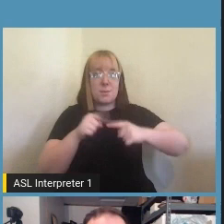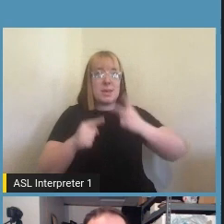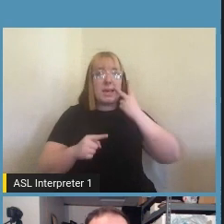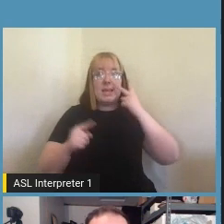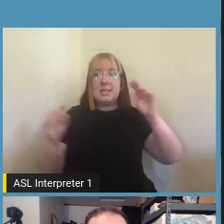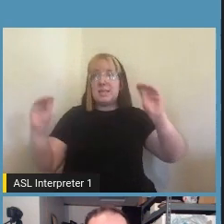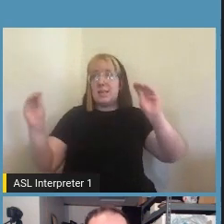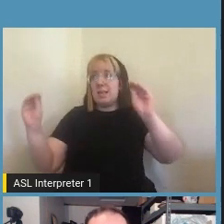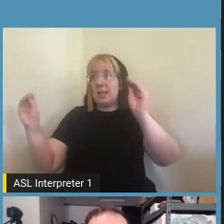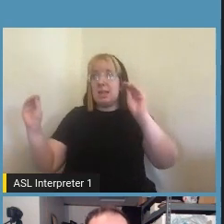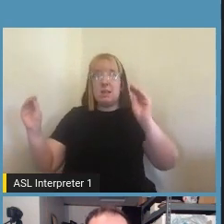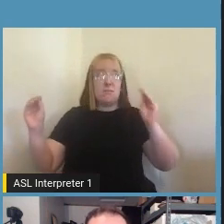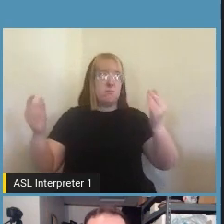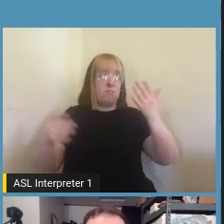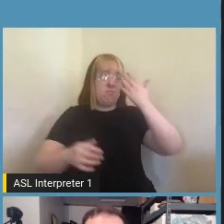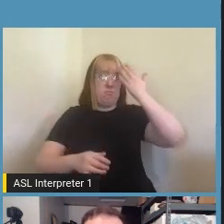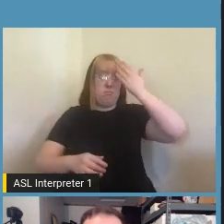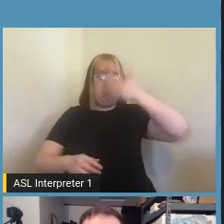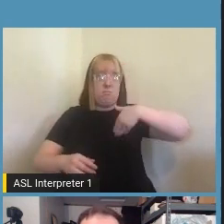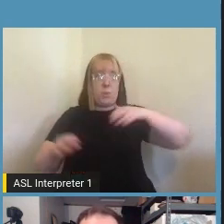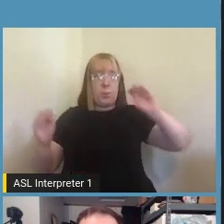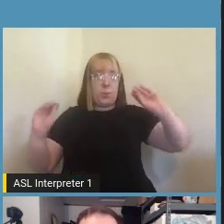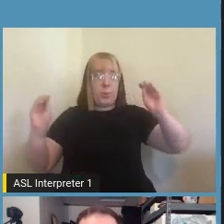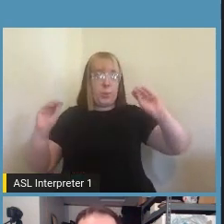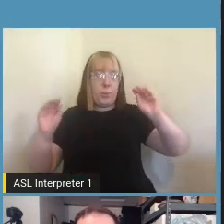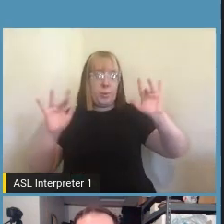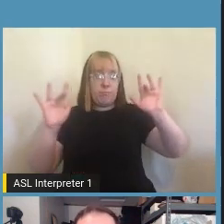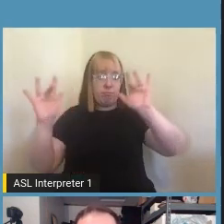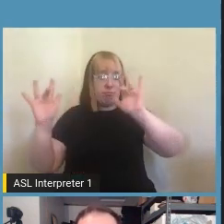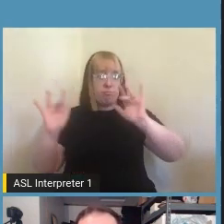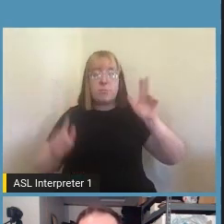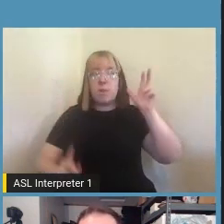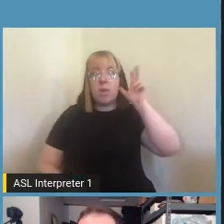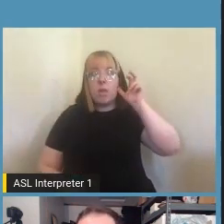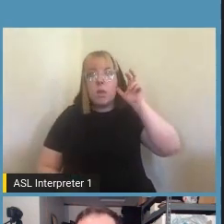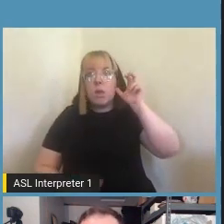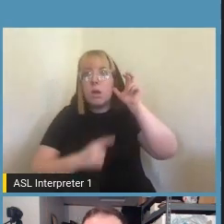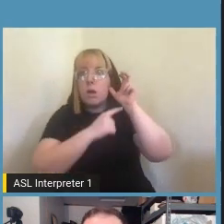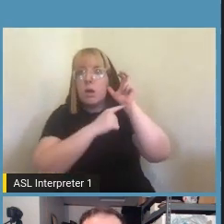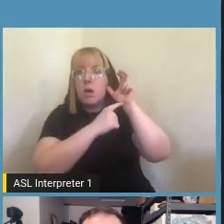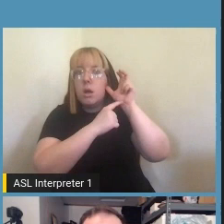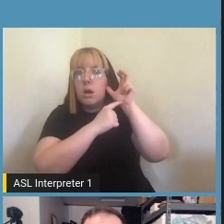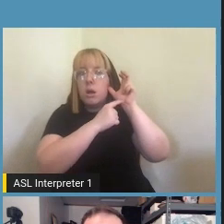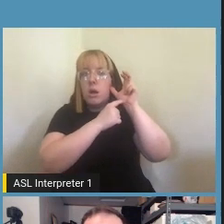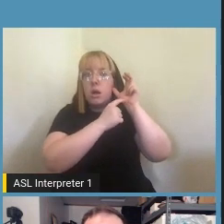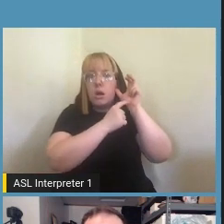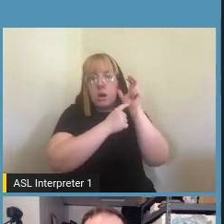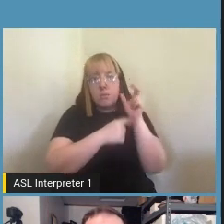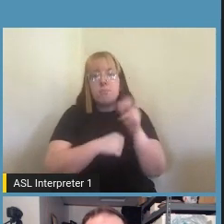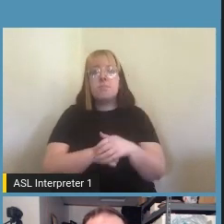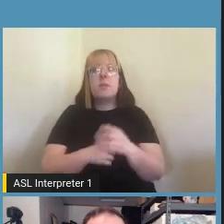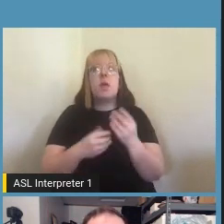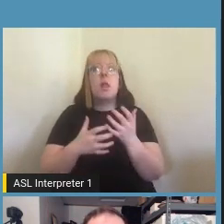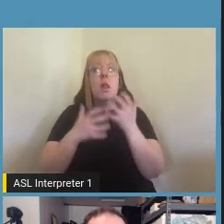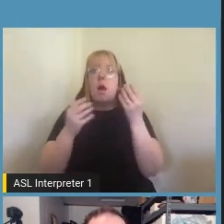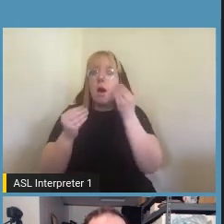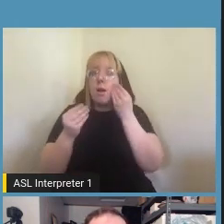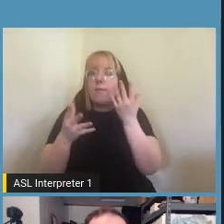anybody's face from a camera. It was just listening in to audio only, and you can get a lot of information